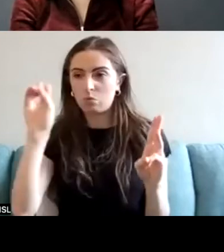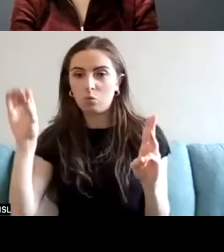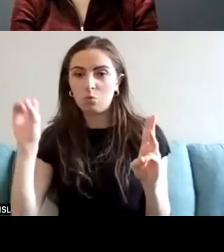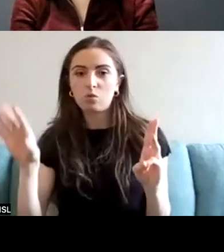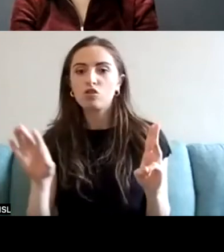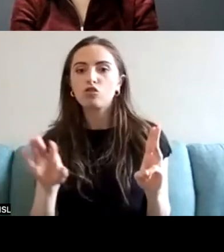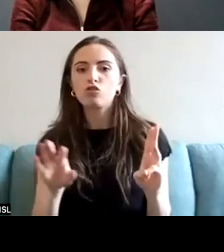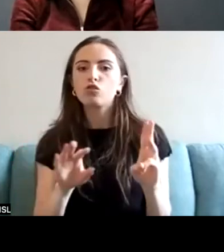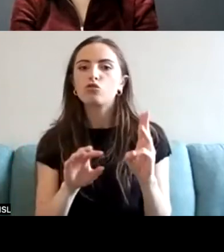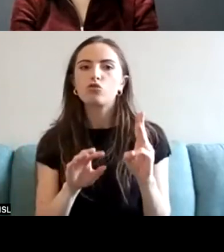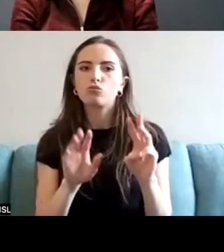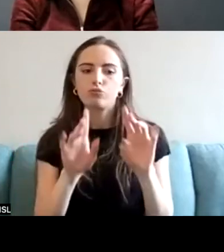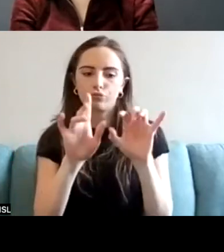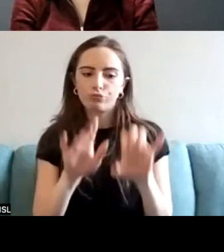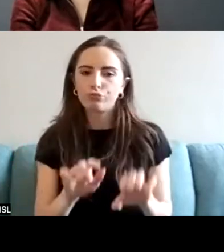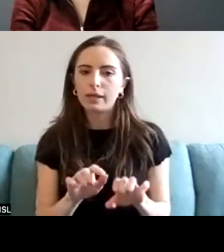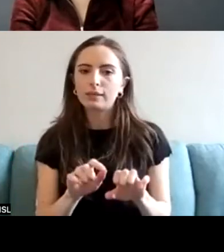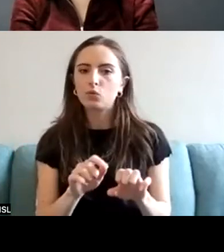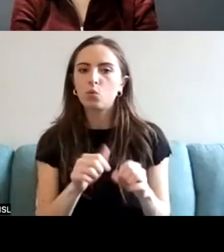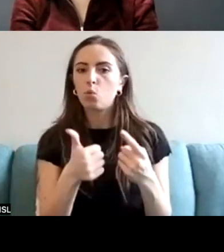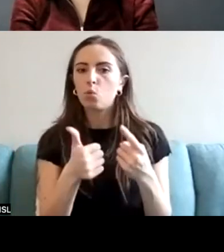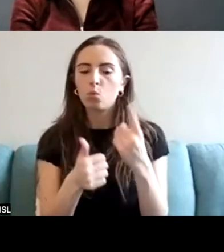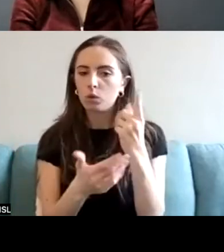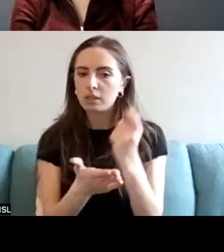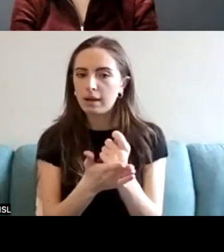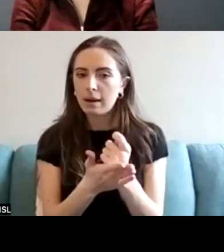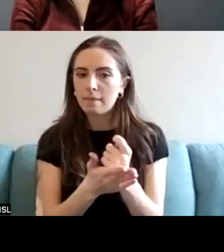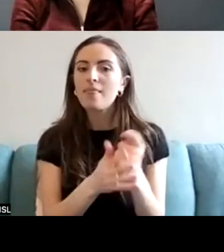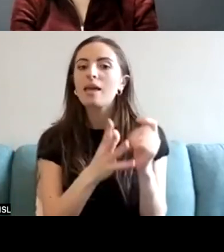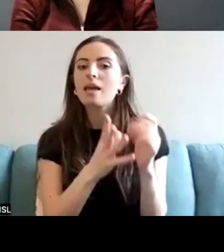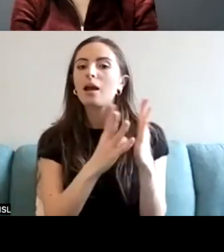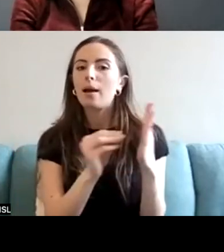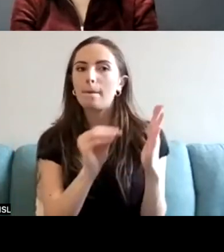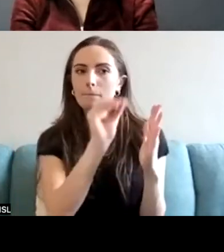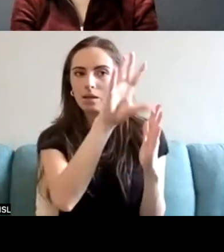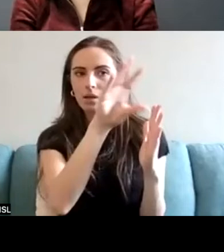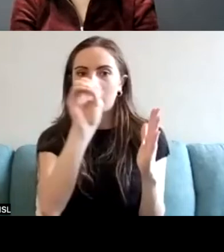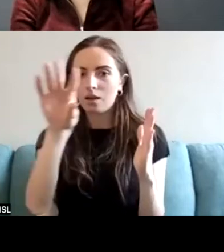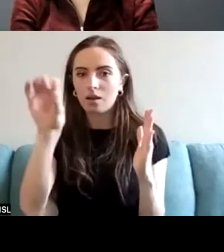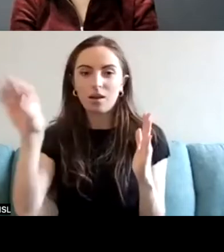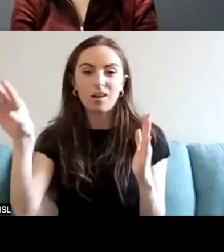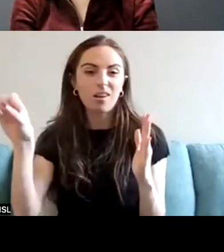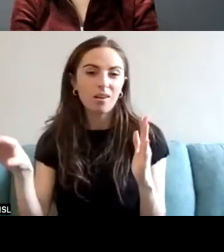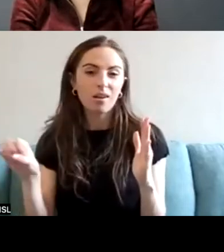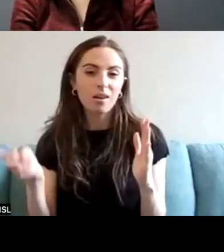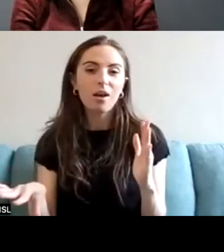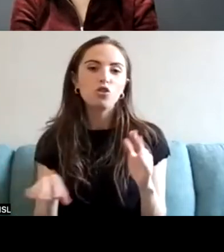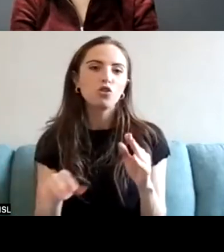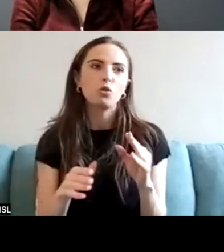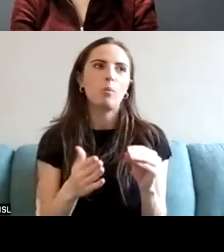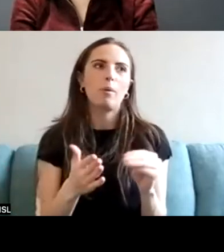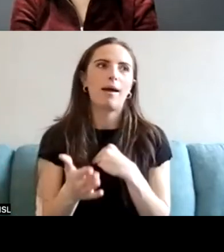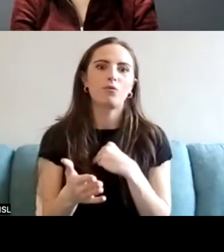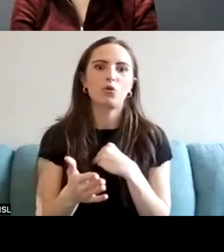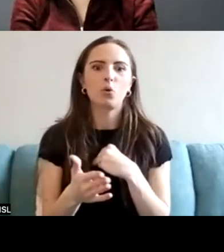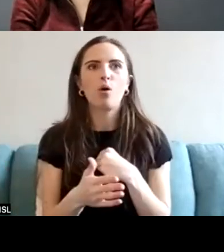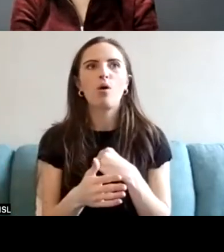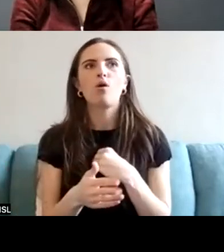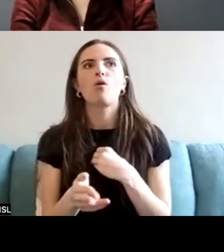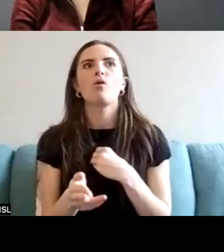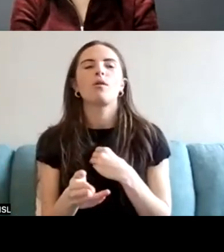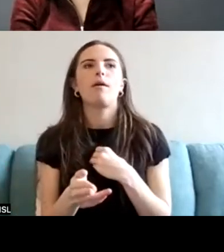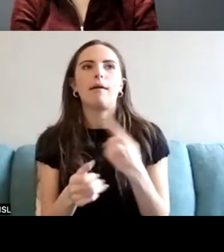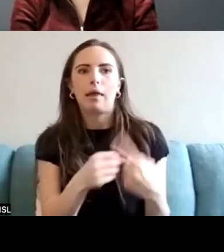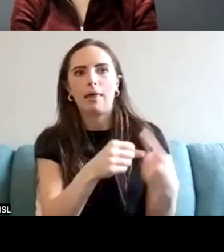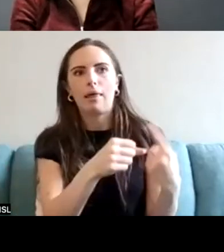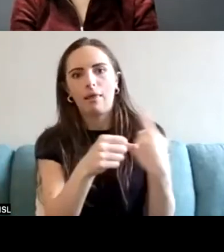document, and then you can just use it across all your different social media. So you're not having to re-describe the